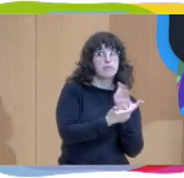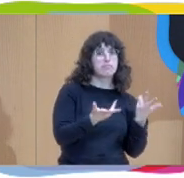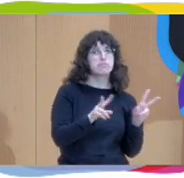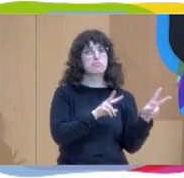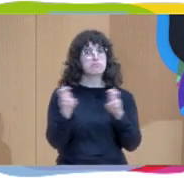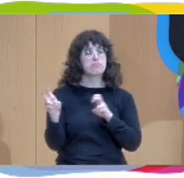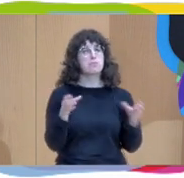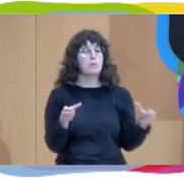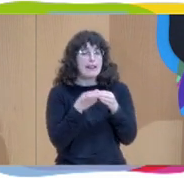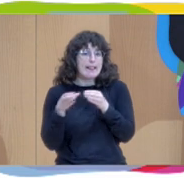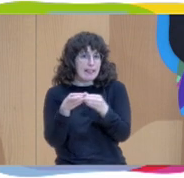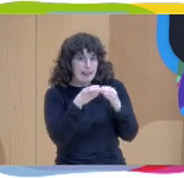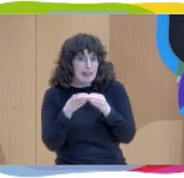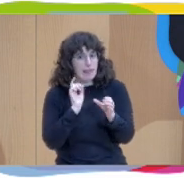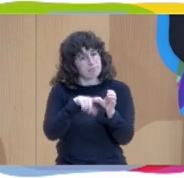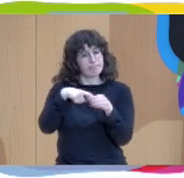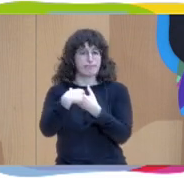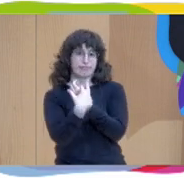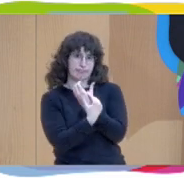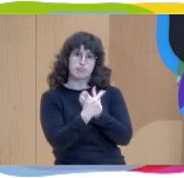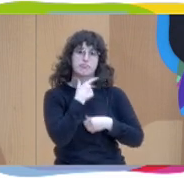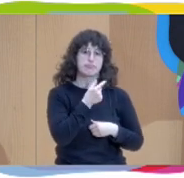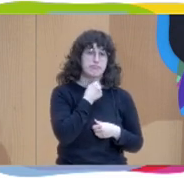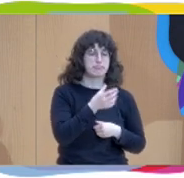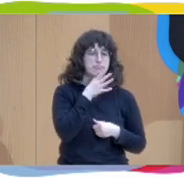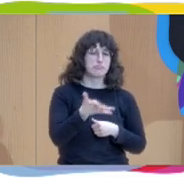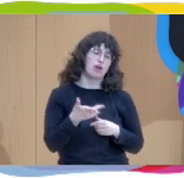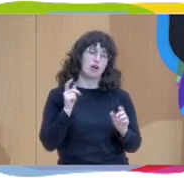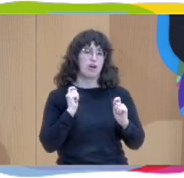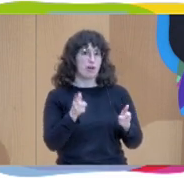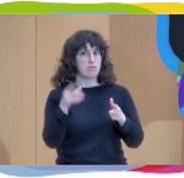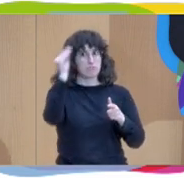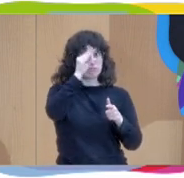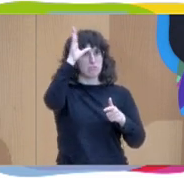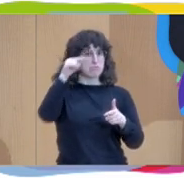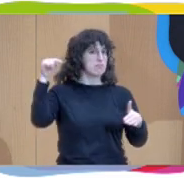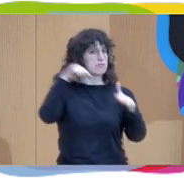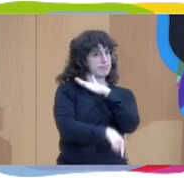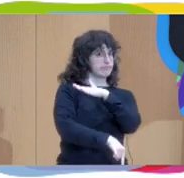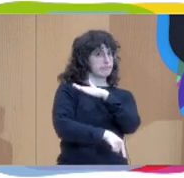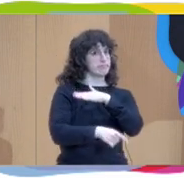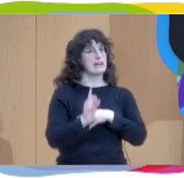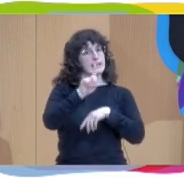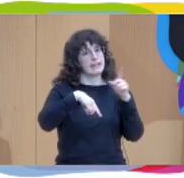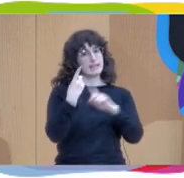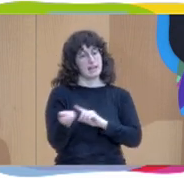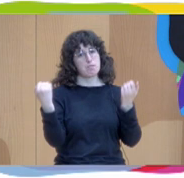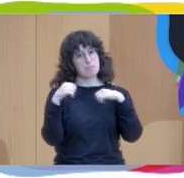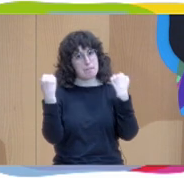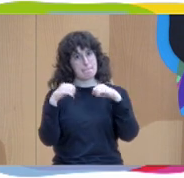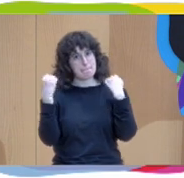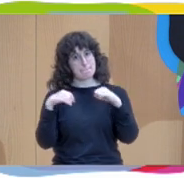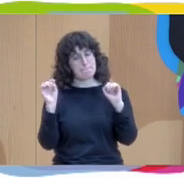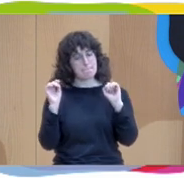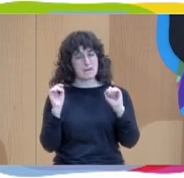had learned during the other training sessions, and the practical exercises of facilitation